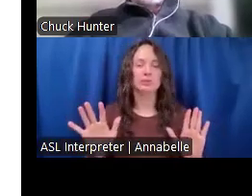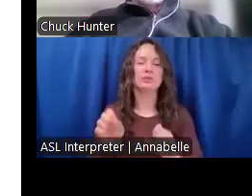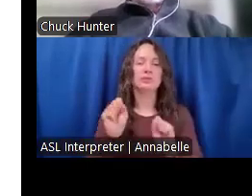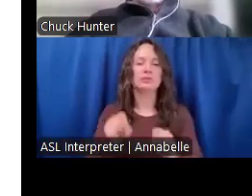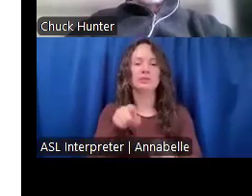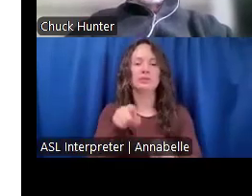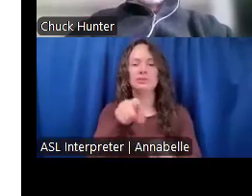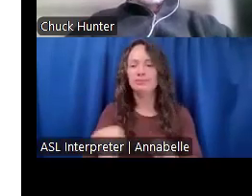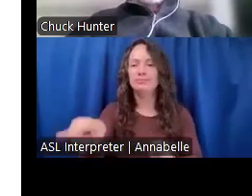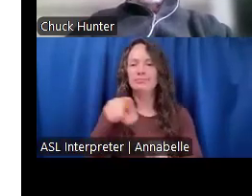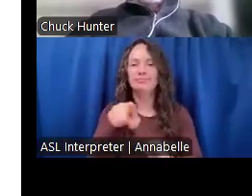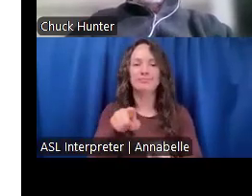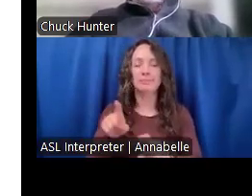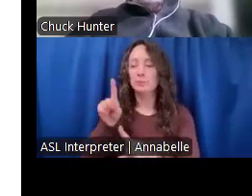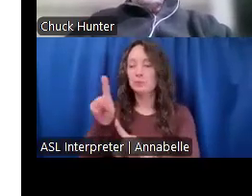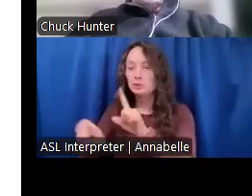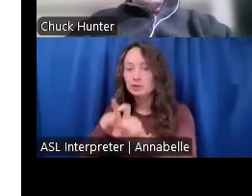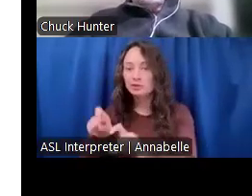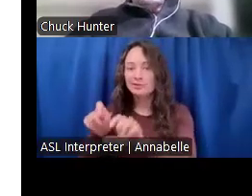the